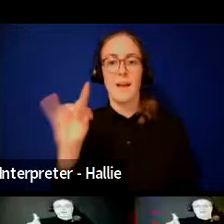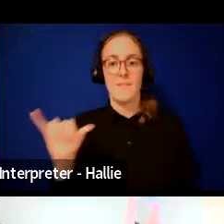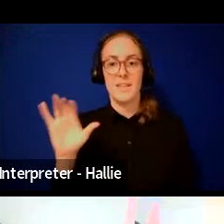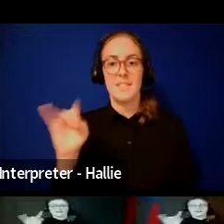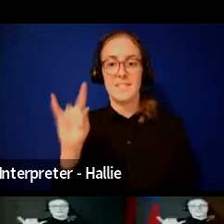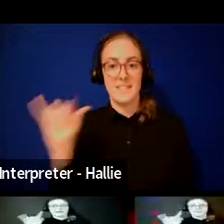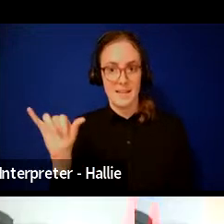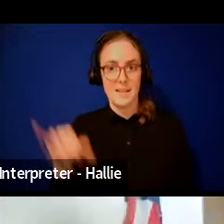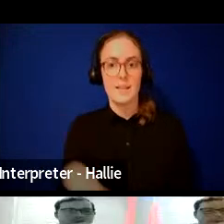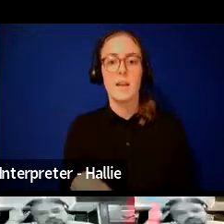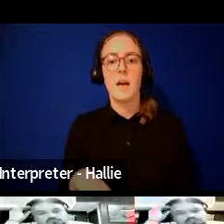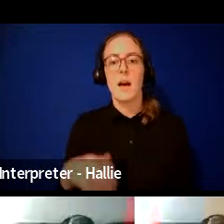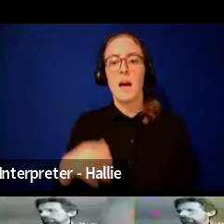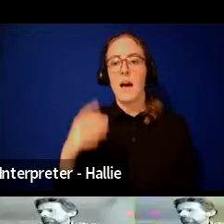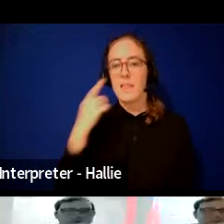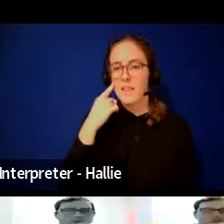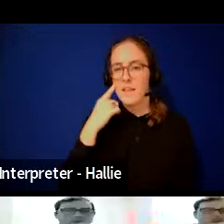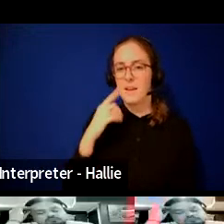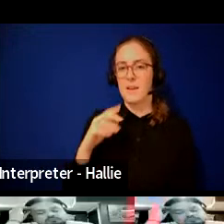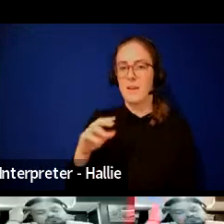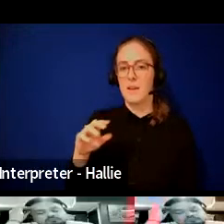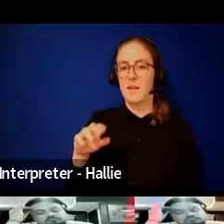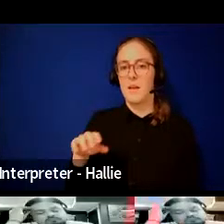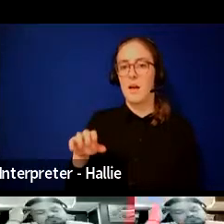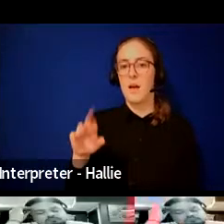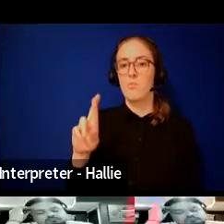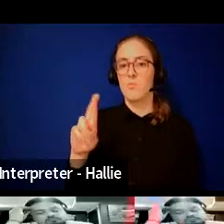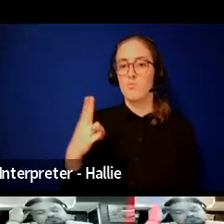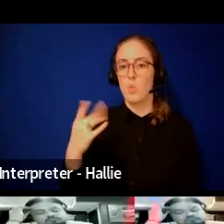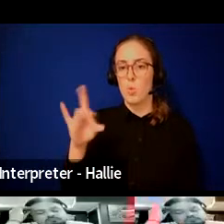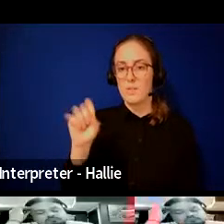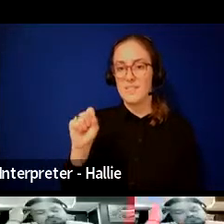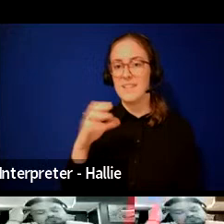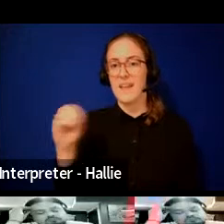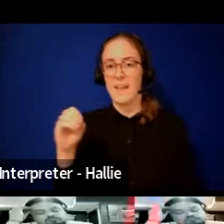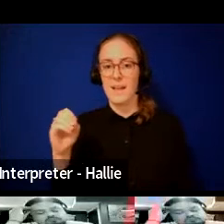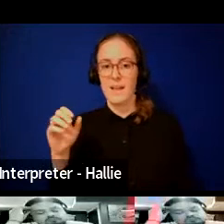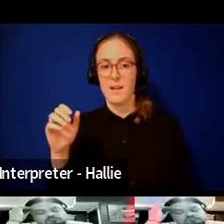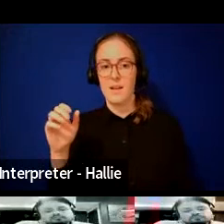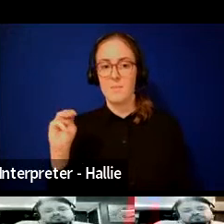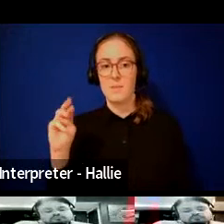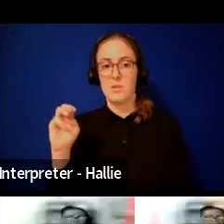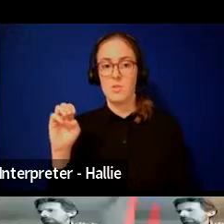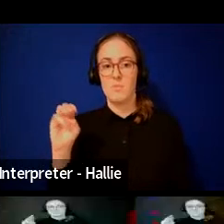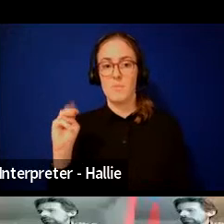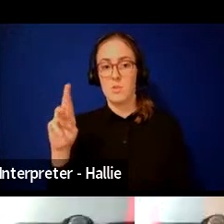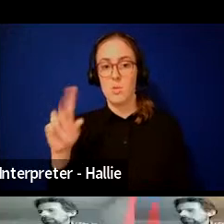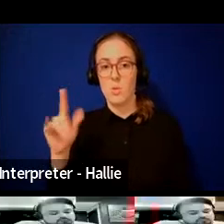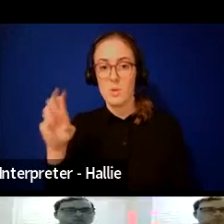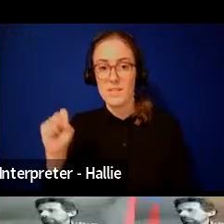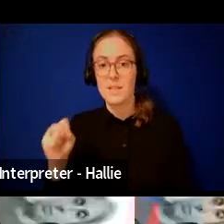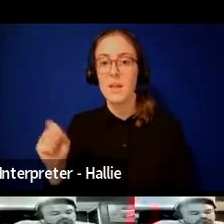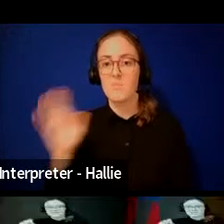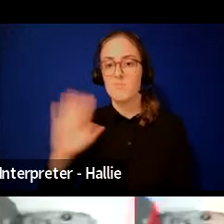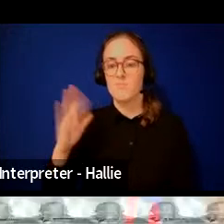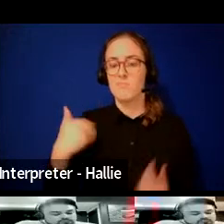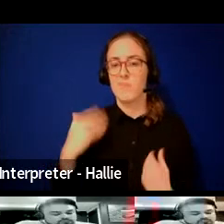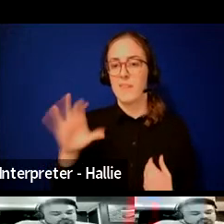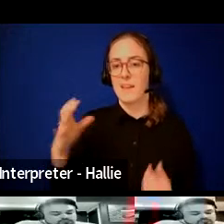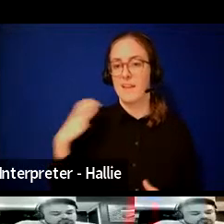he was a block captain. So we want to bring those back. We also want to pass and fund the School Safety Enhancement